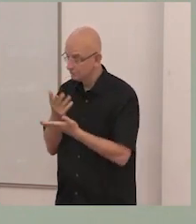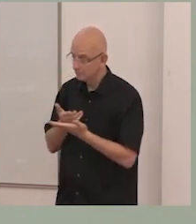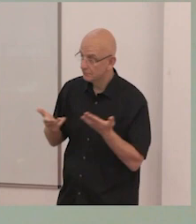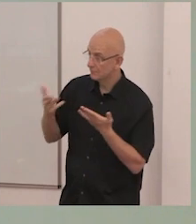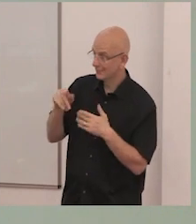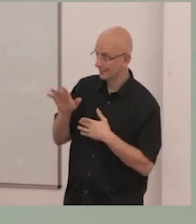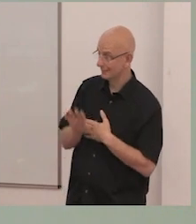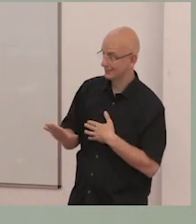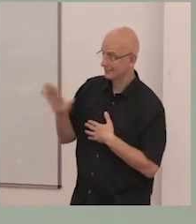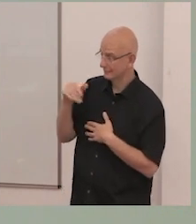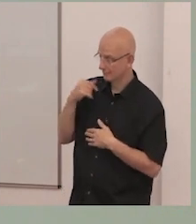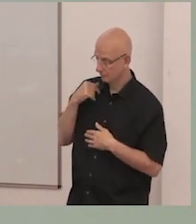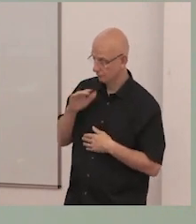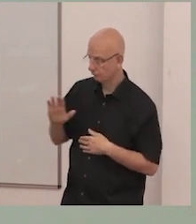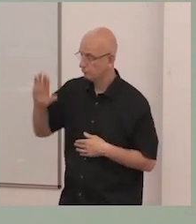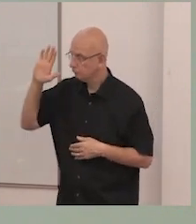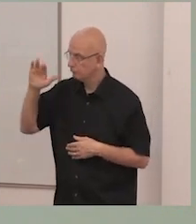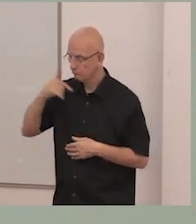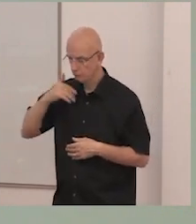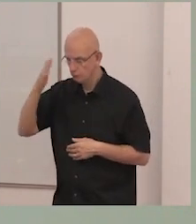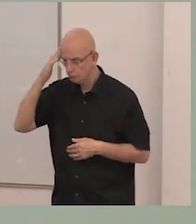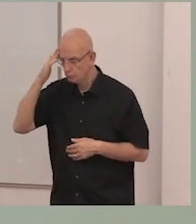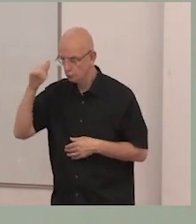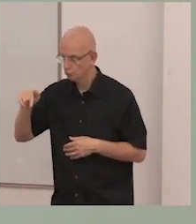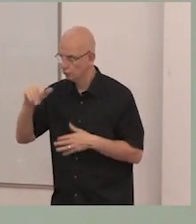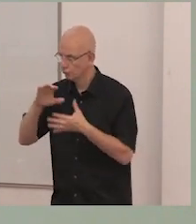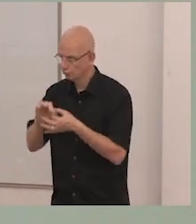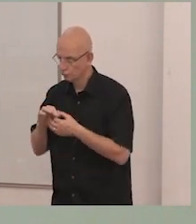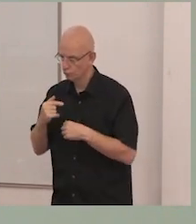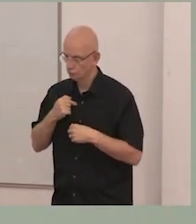was explaining often to my colleagues from other